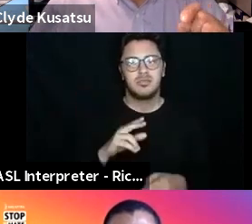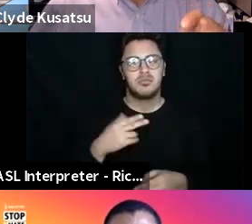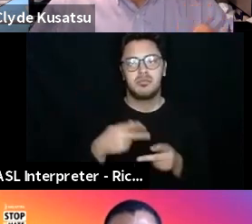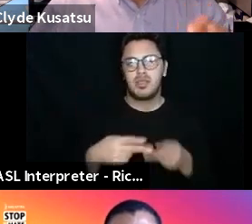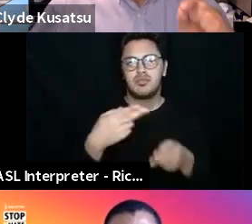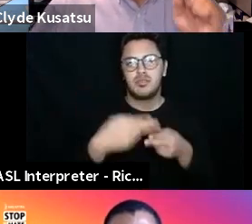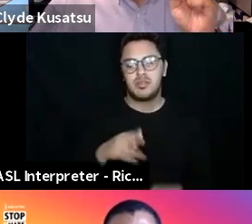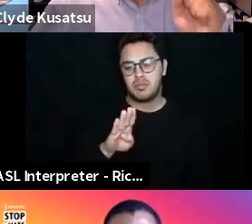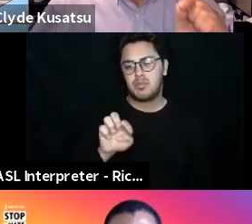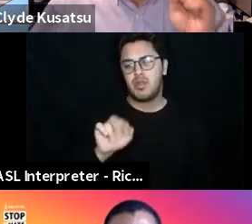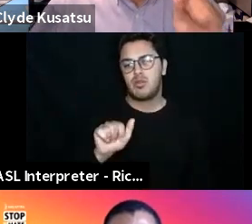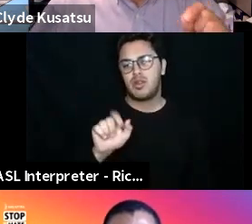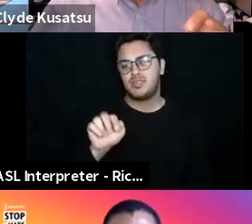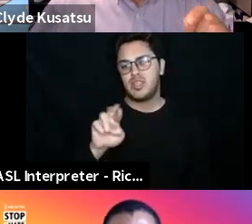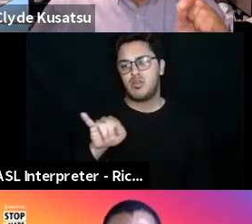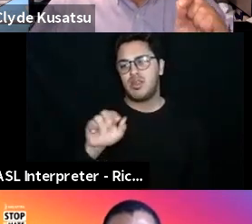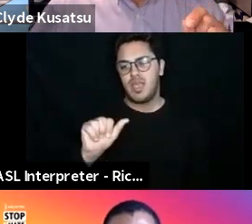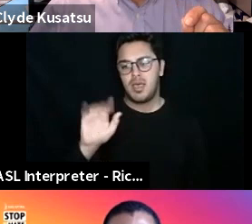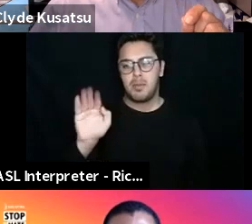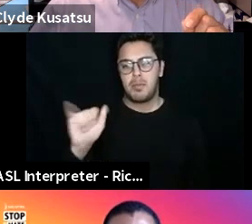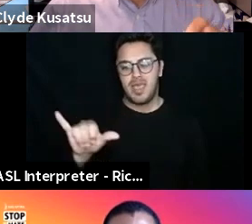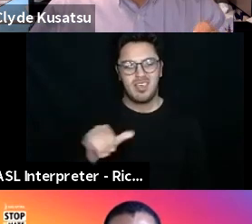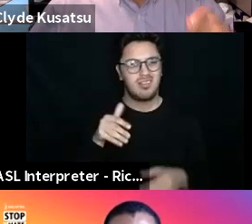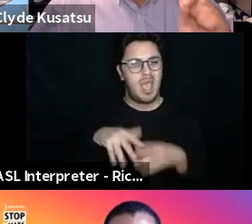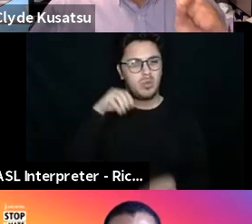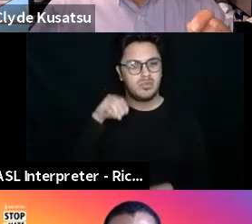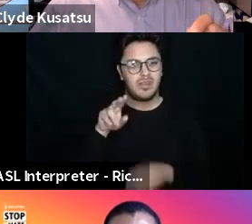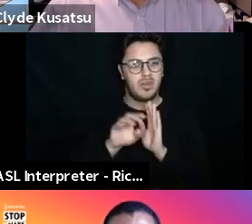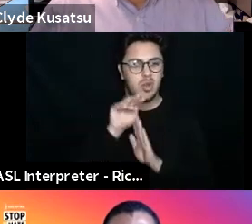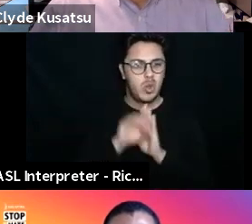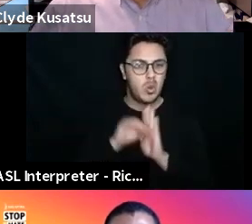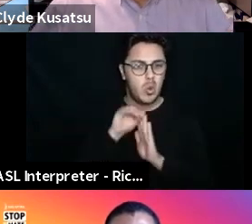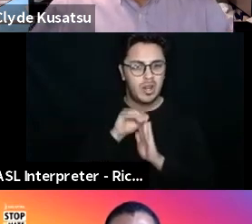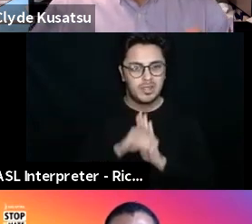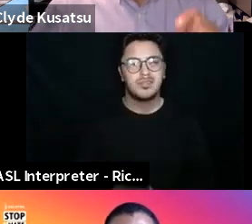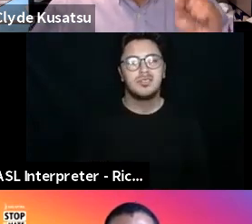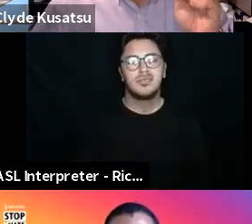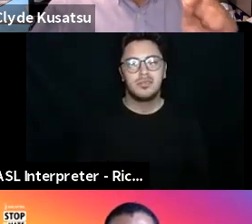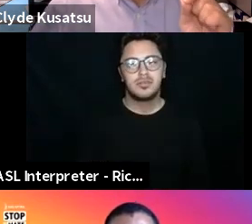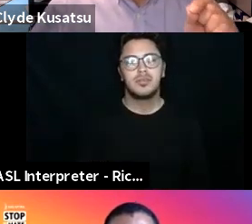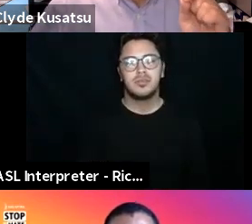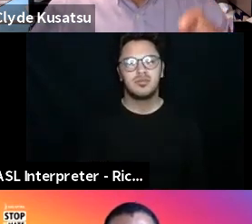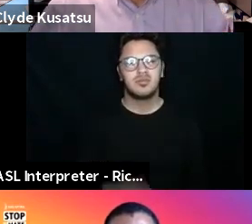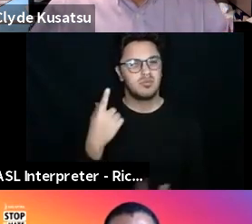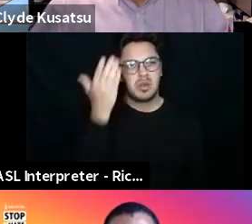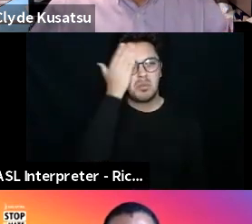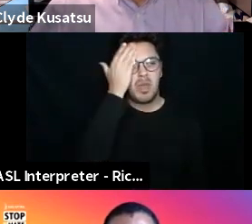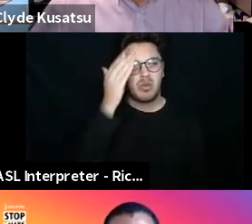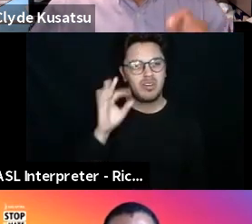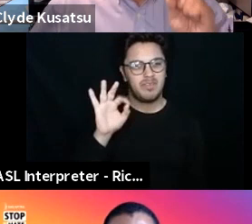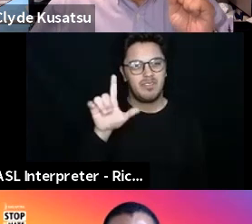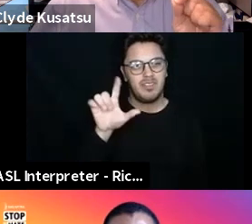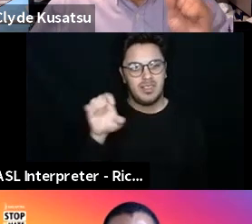of New Orleans, where there was a Filipino community called Little Manila. John Lafitte, the pirate in the 1800s, had a pirate fleet of three